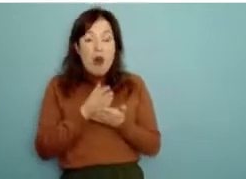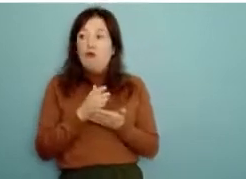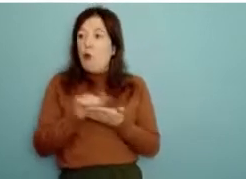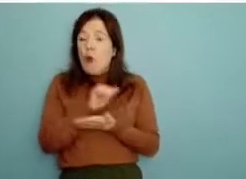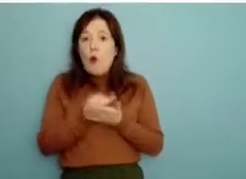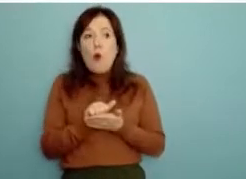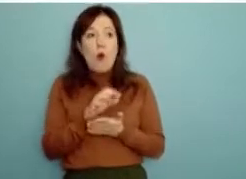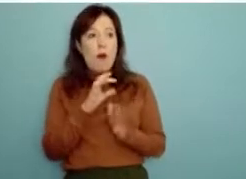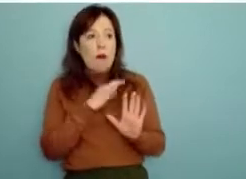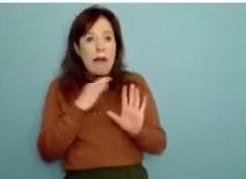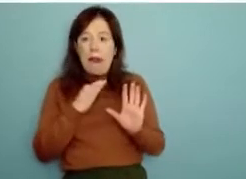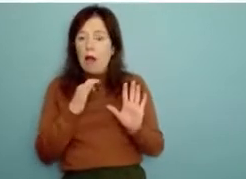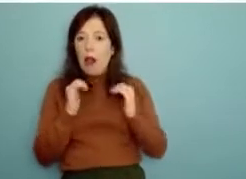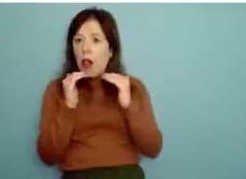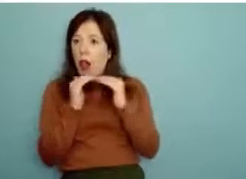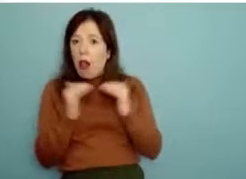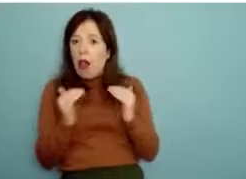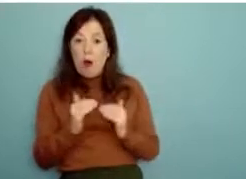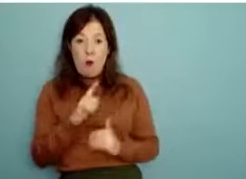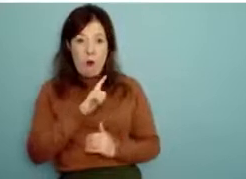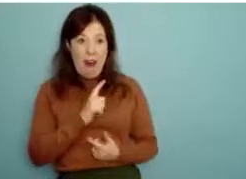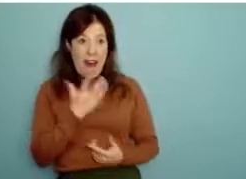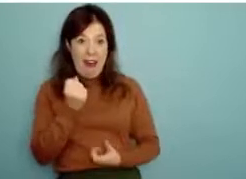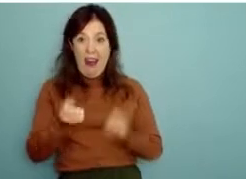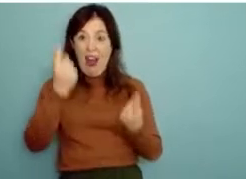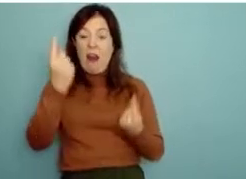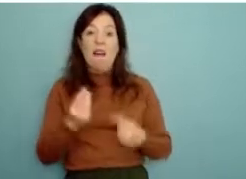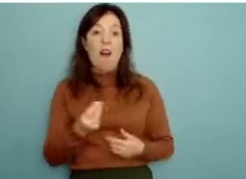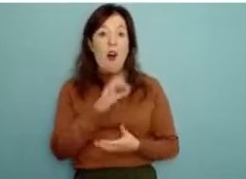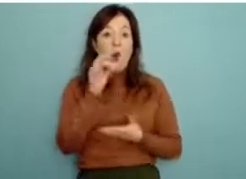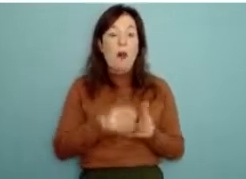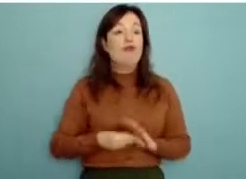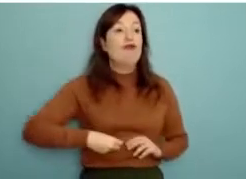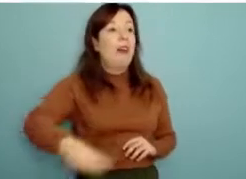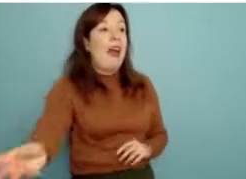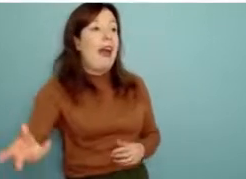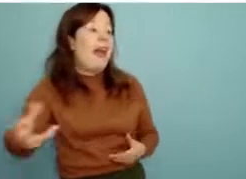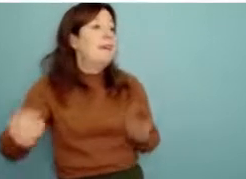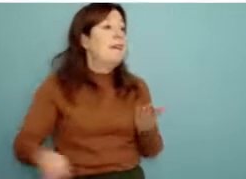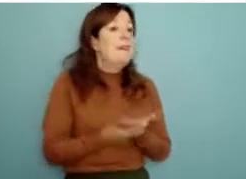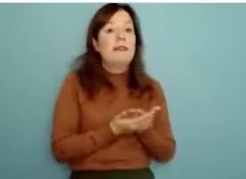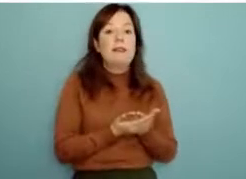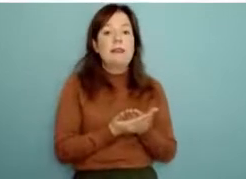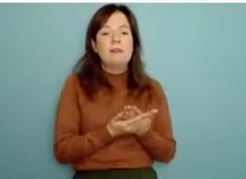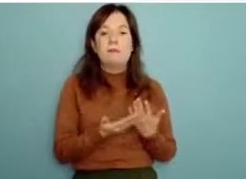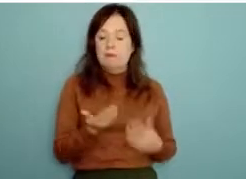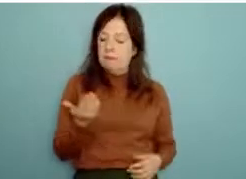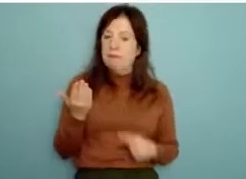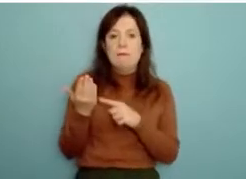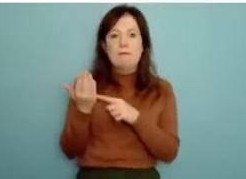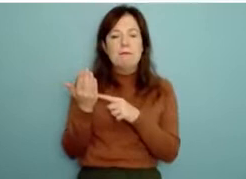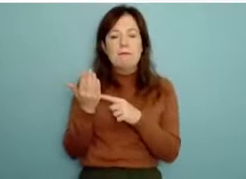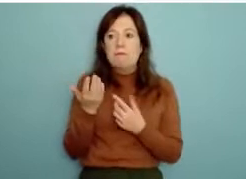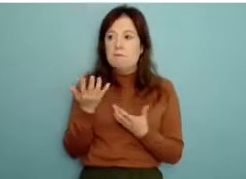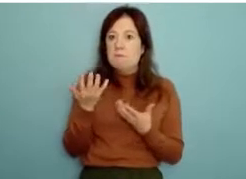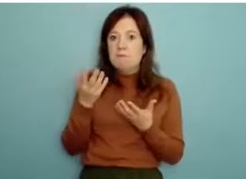examples at times in terms of people just handing out questionnaires and then sticking them in the back of the notes. Not having those discussions that